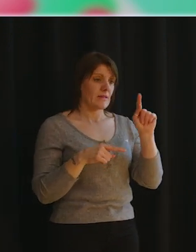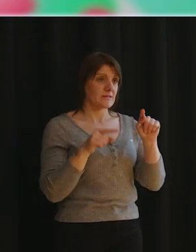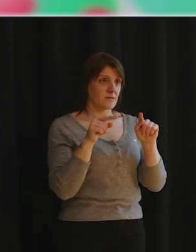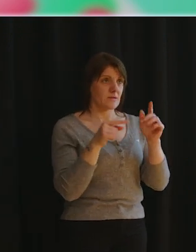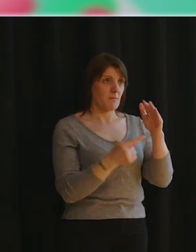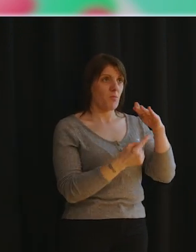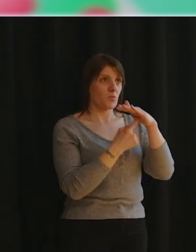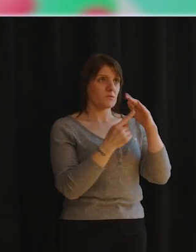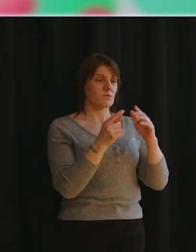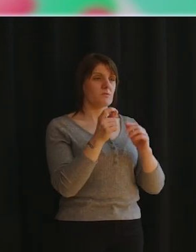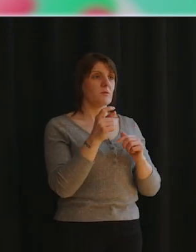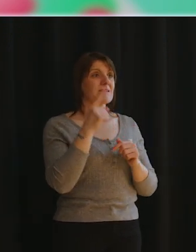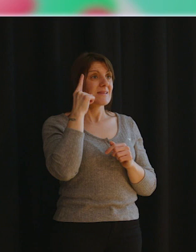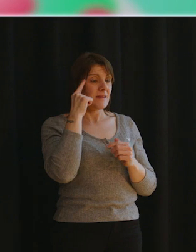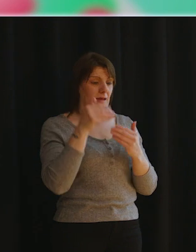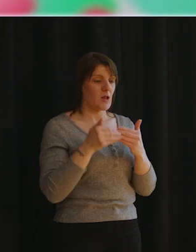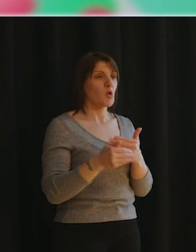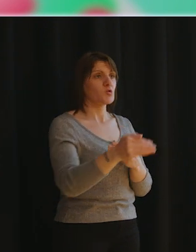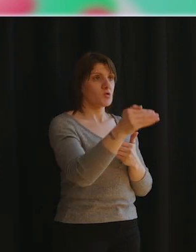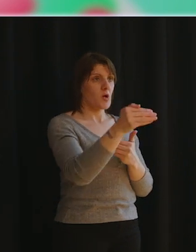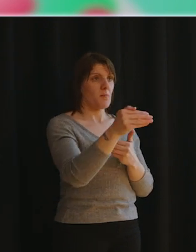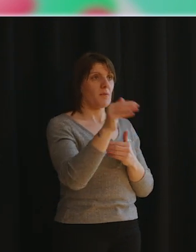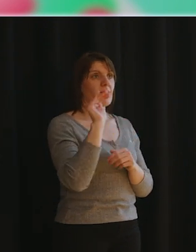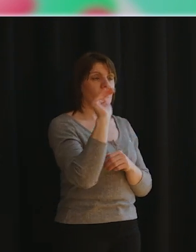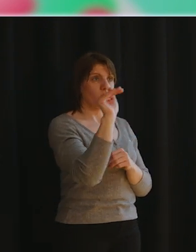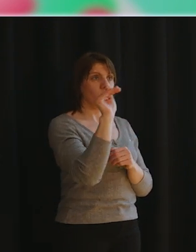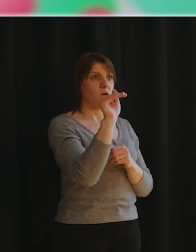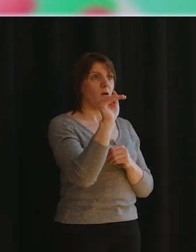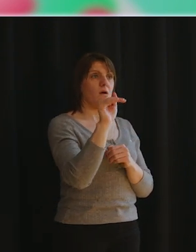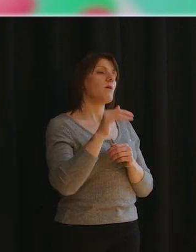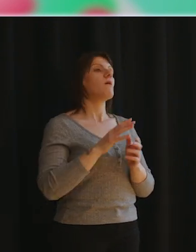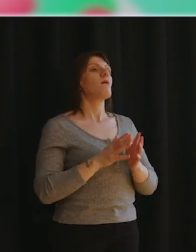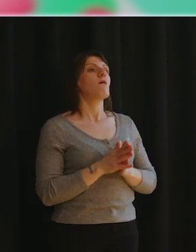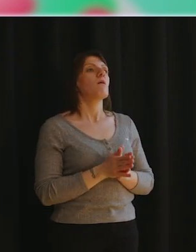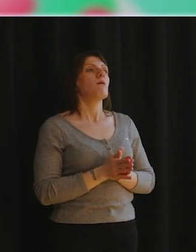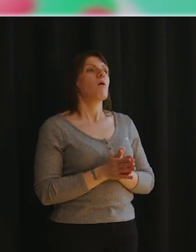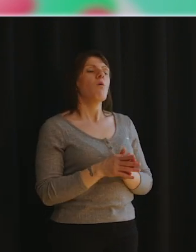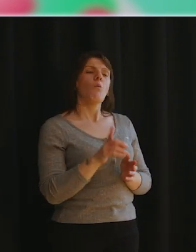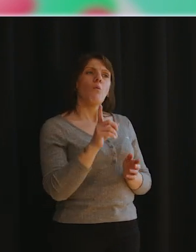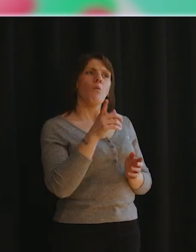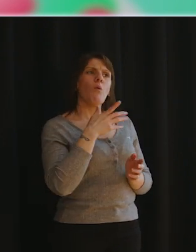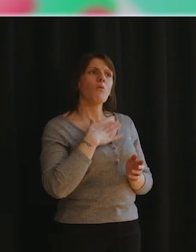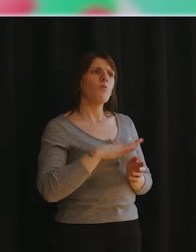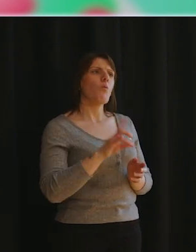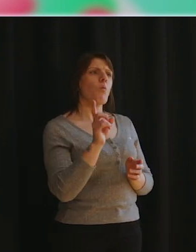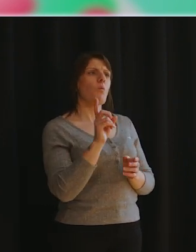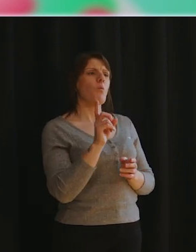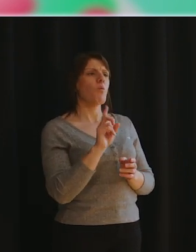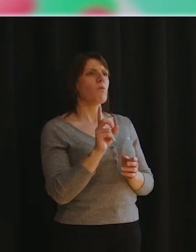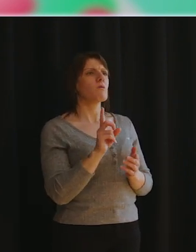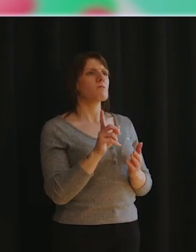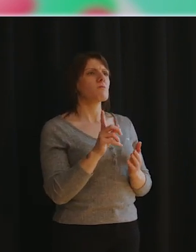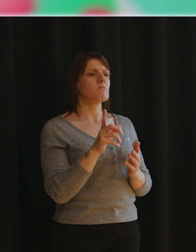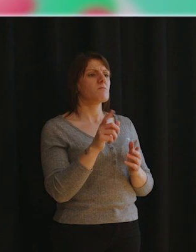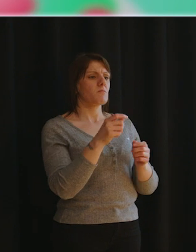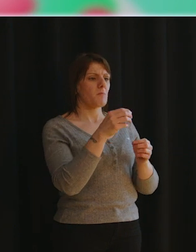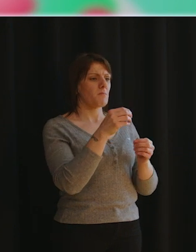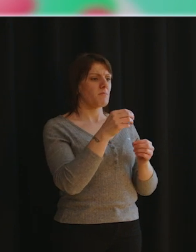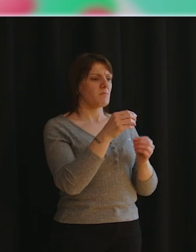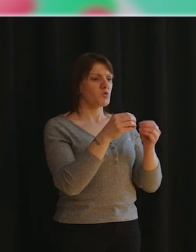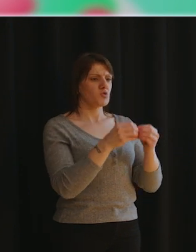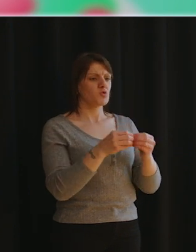thinking long term. What is it we actually want them to, what we want the pupils to learn? And it doesn't have to be